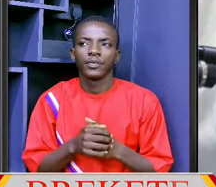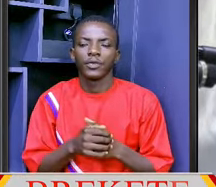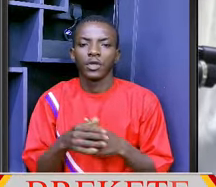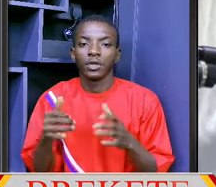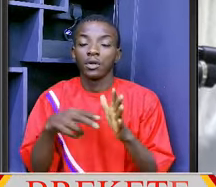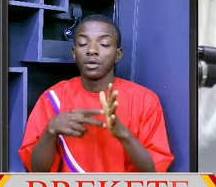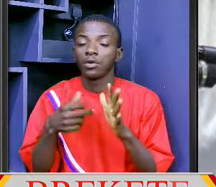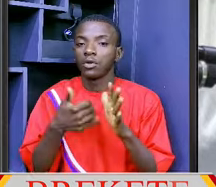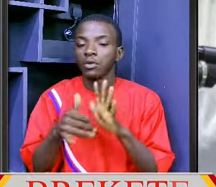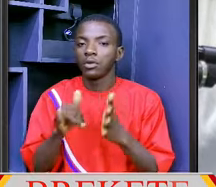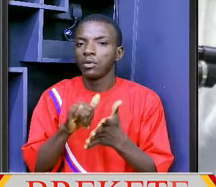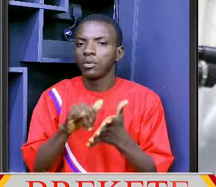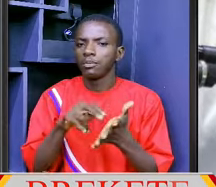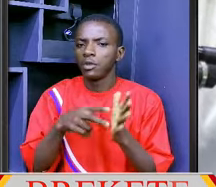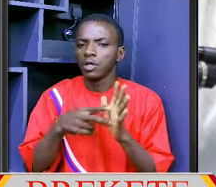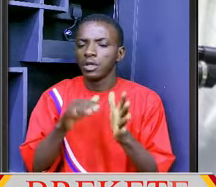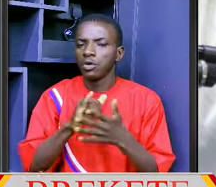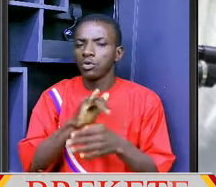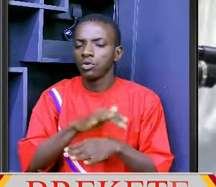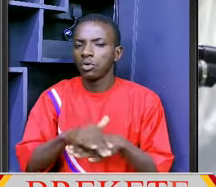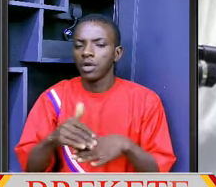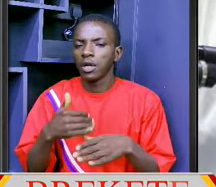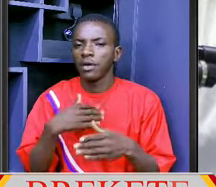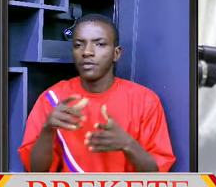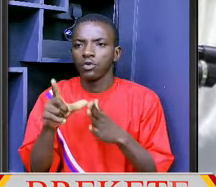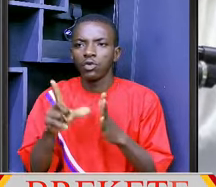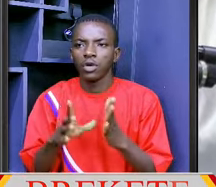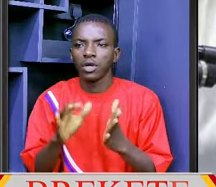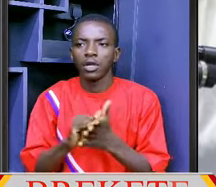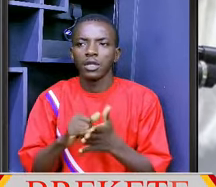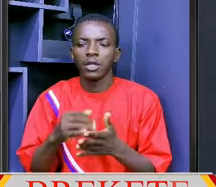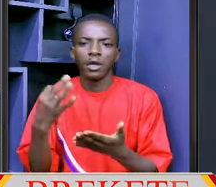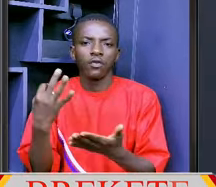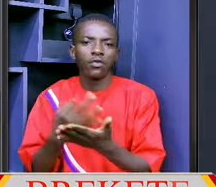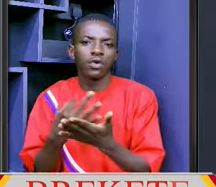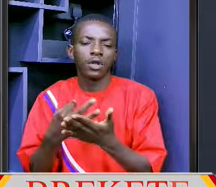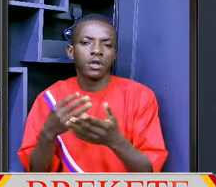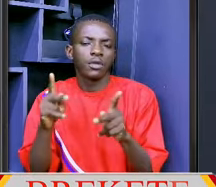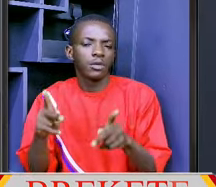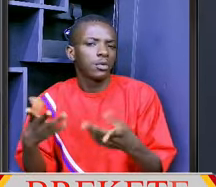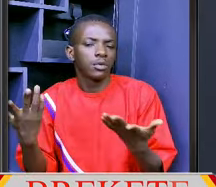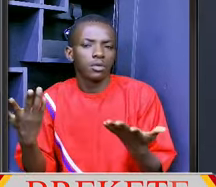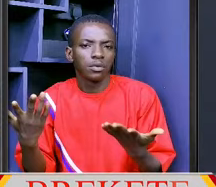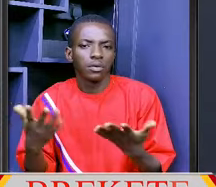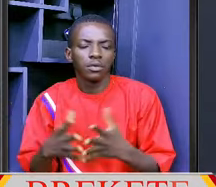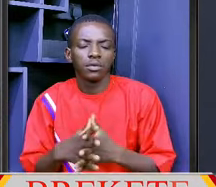Does that mean that we don't have lawyers that are Fulani people?